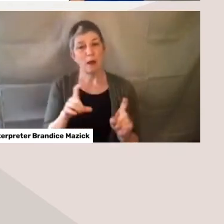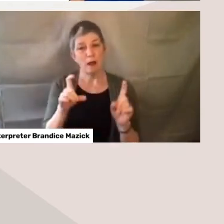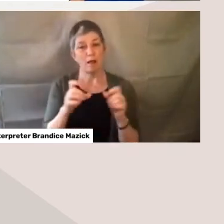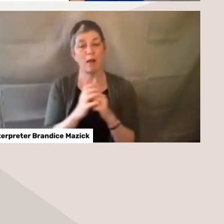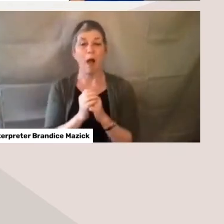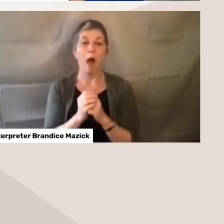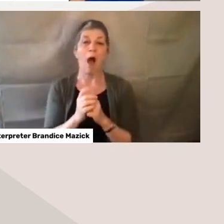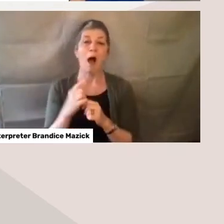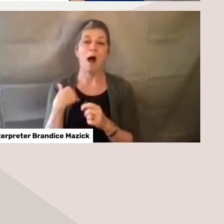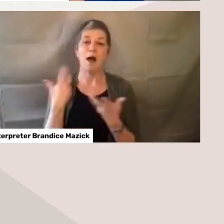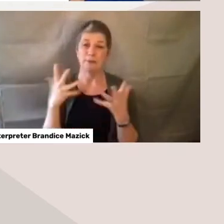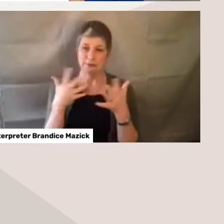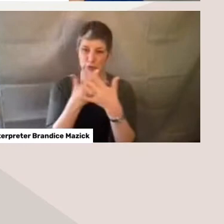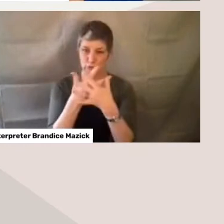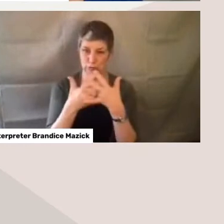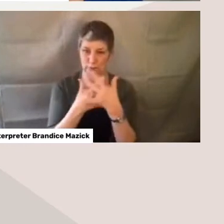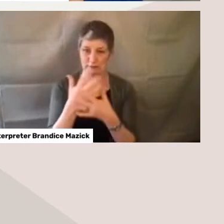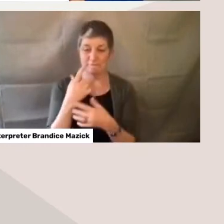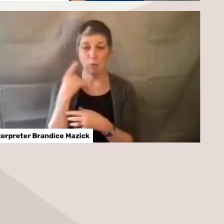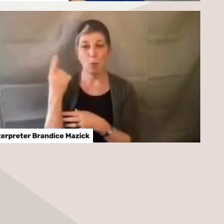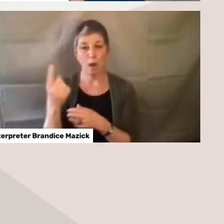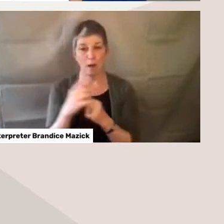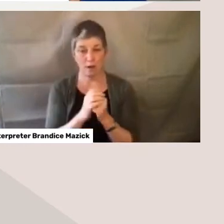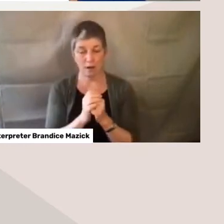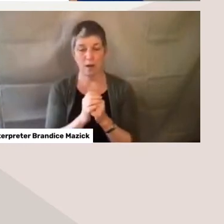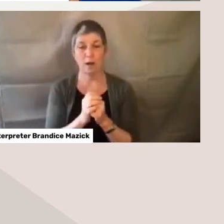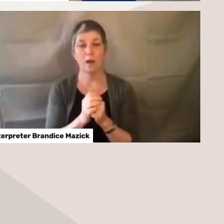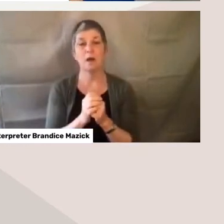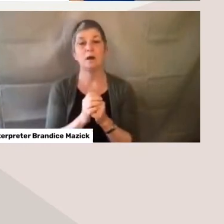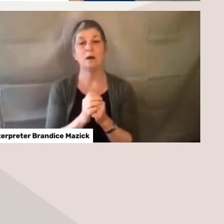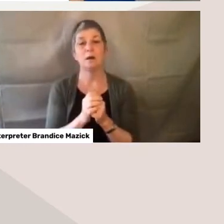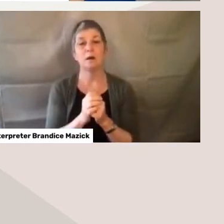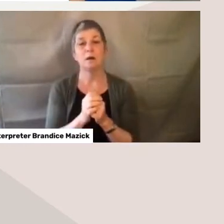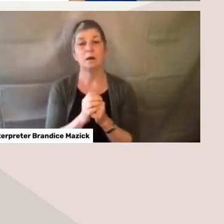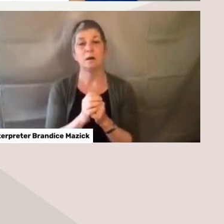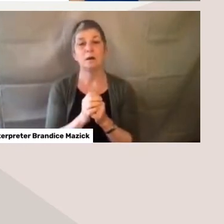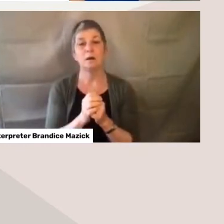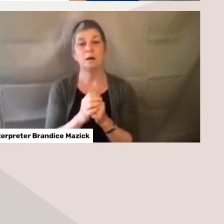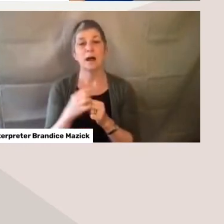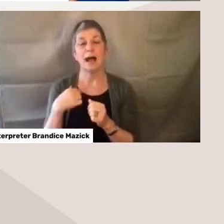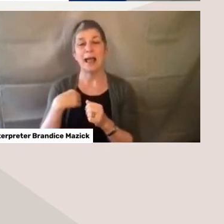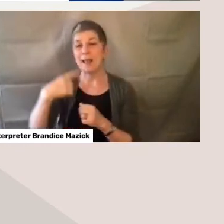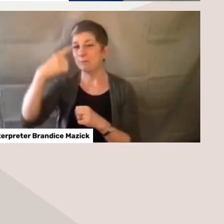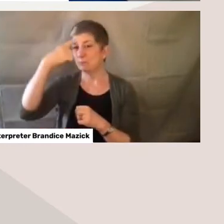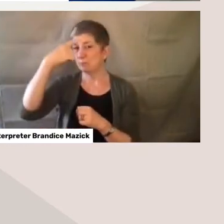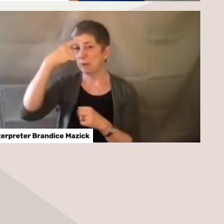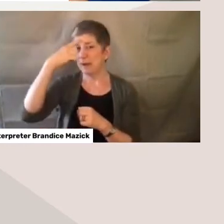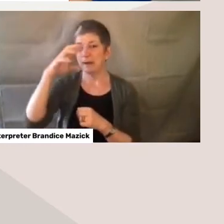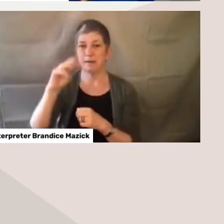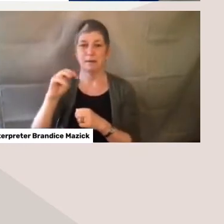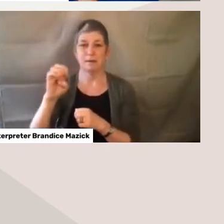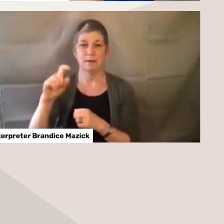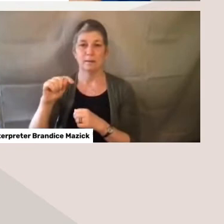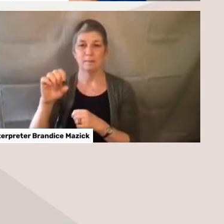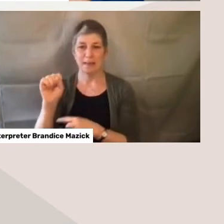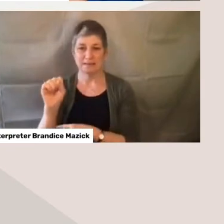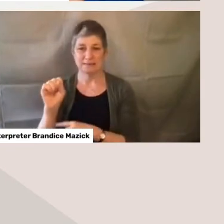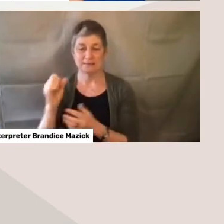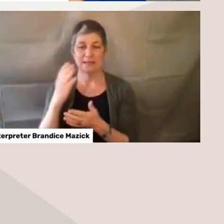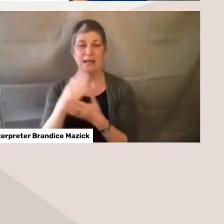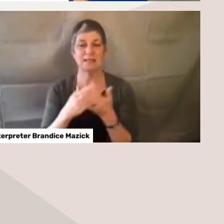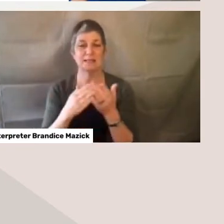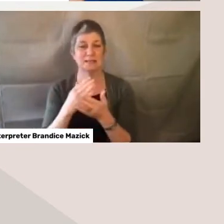get screened for one. So I had brain mets, and at some point